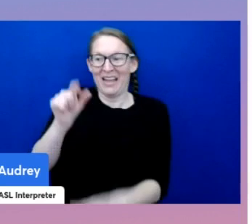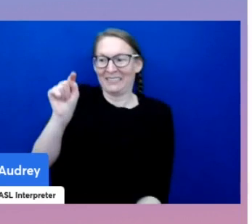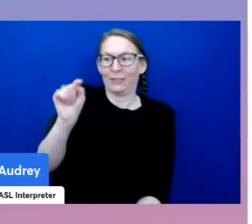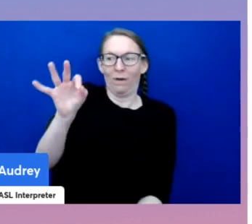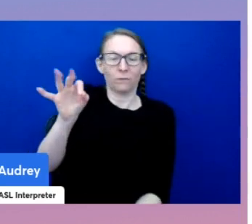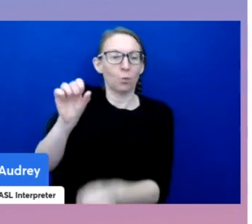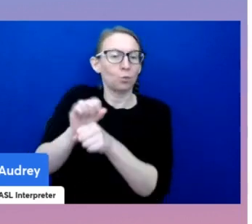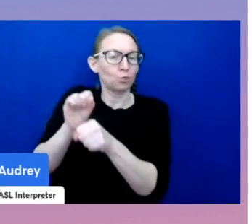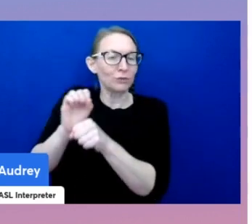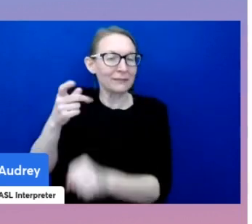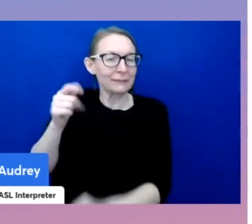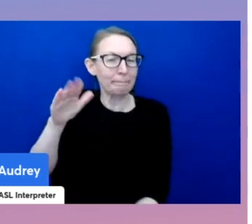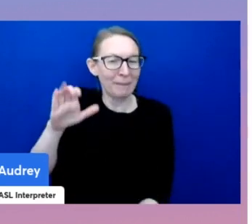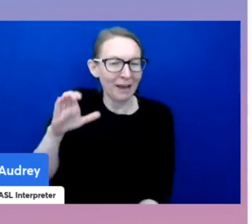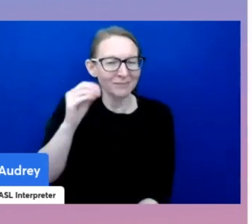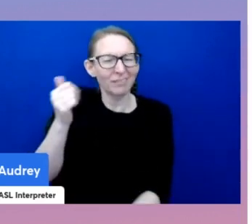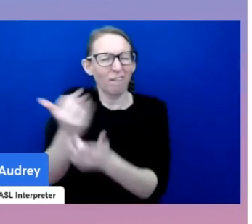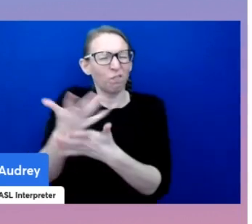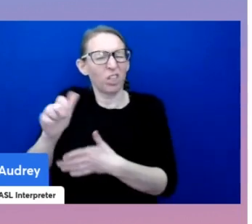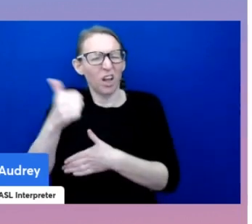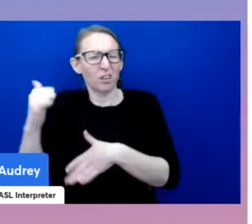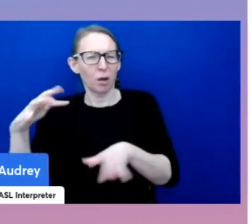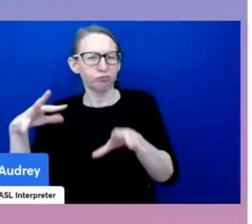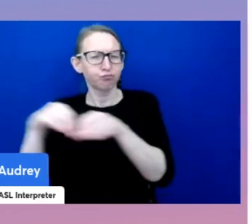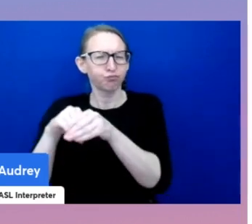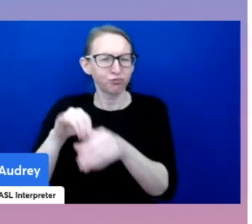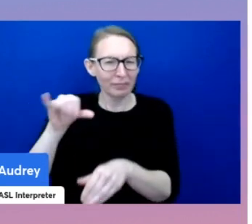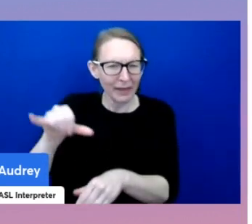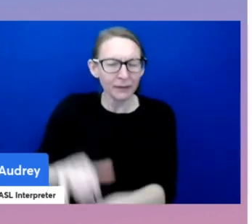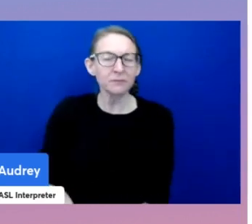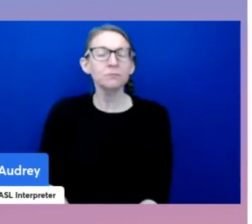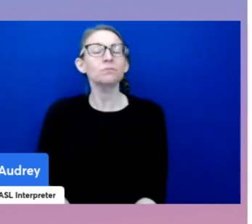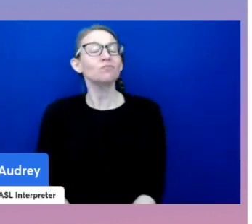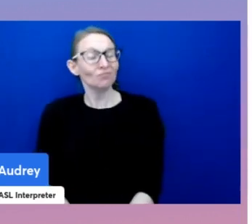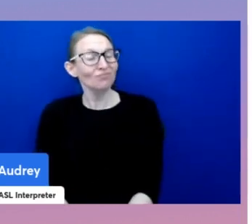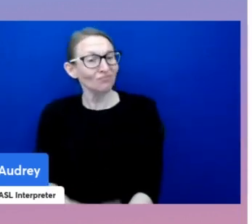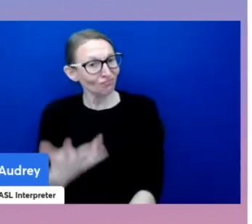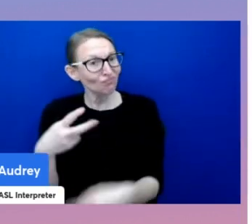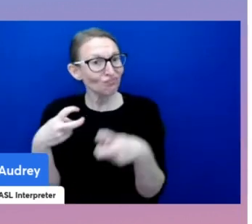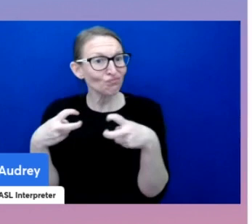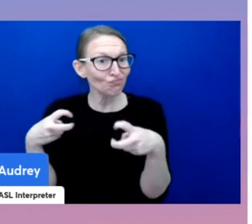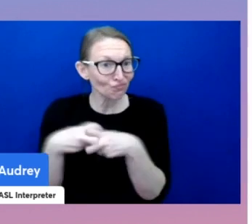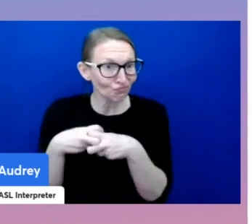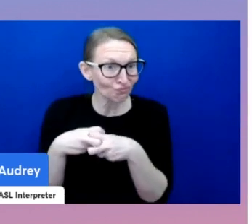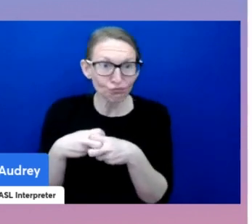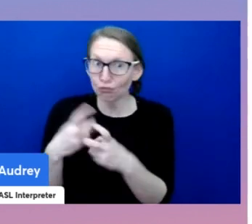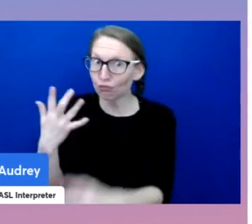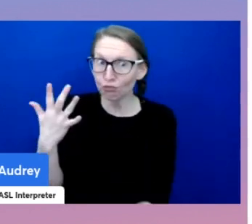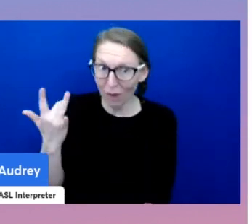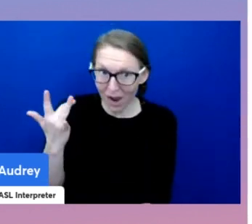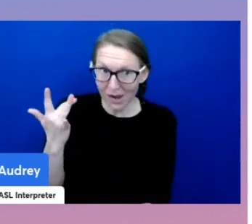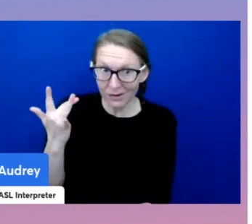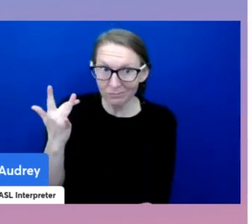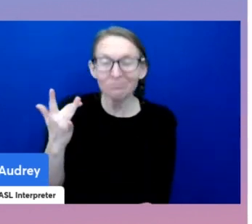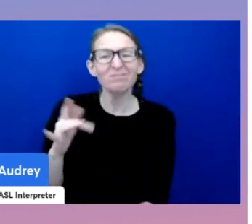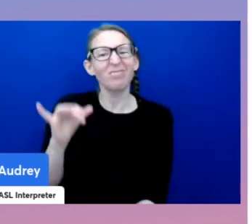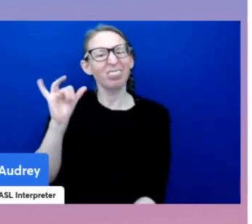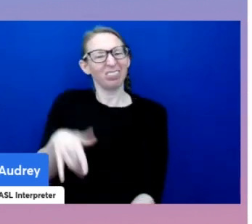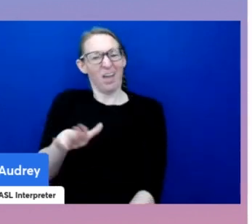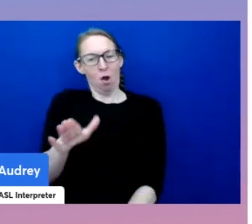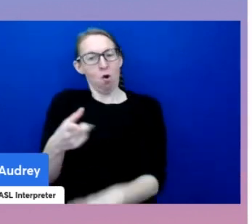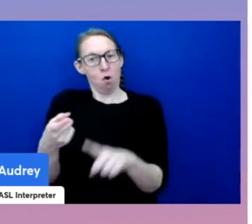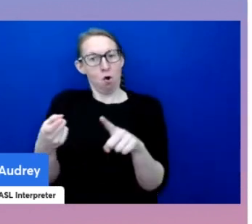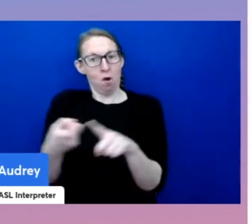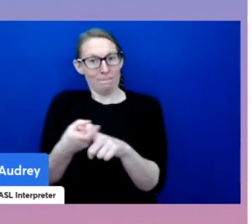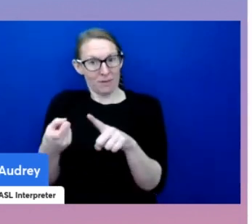and everything else that goes with that. This is a problem because those automations, even though